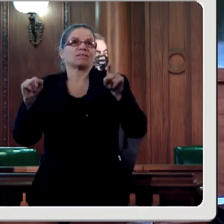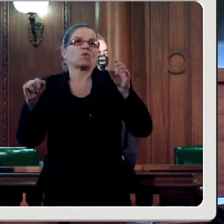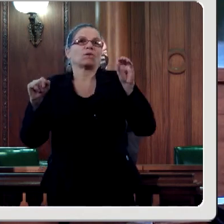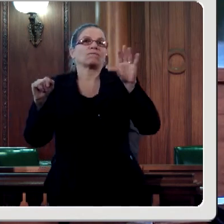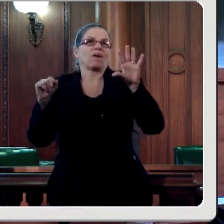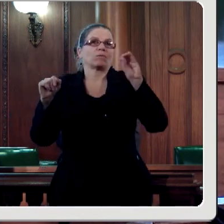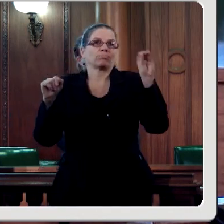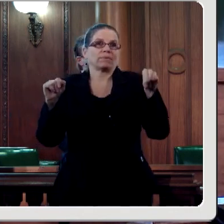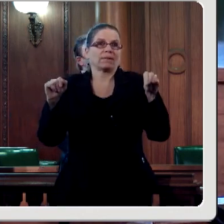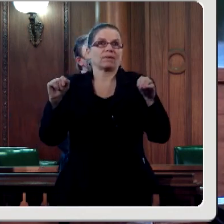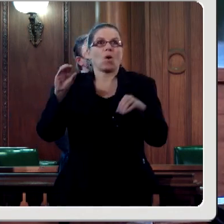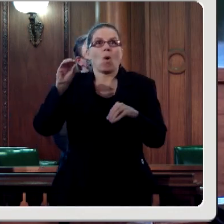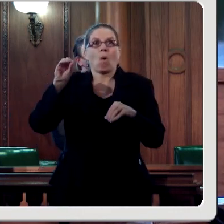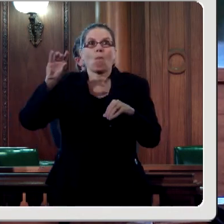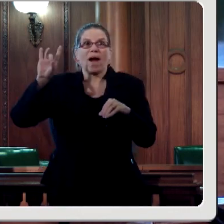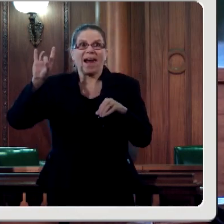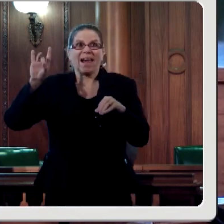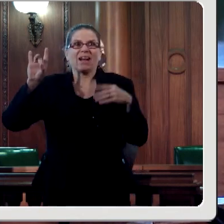01108,